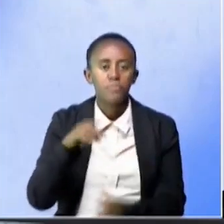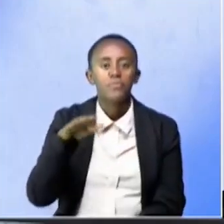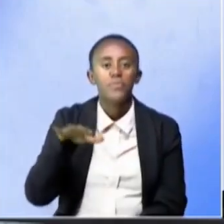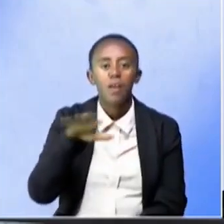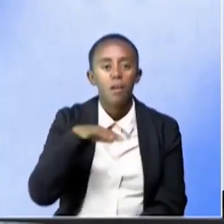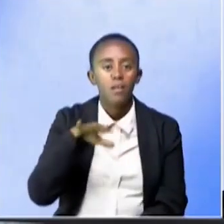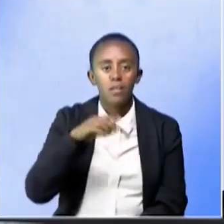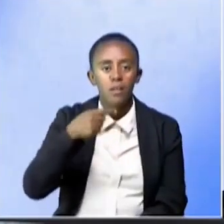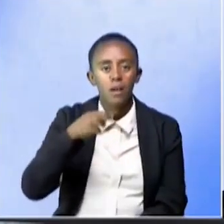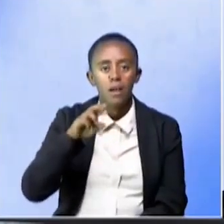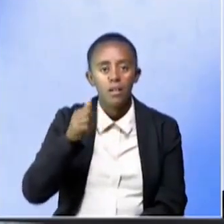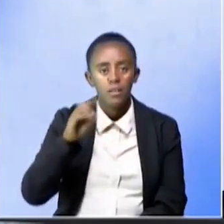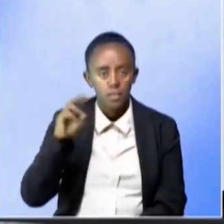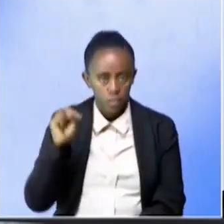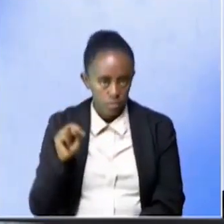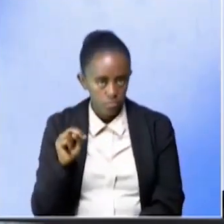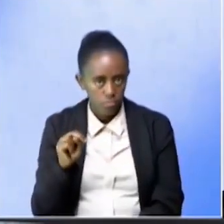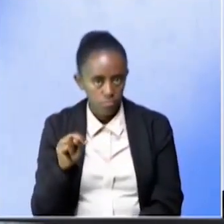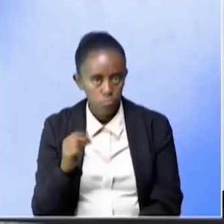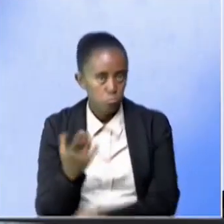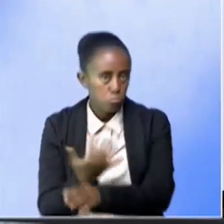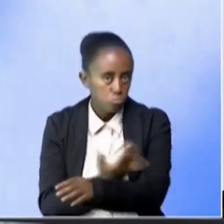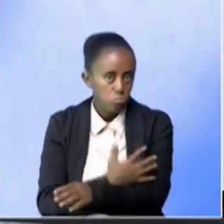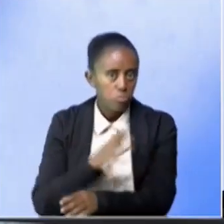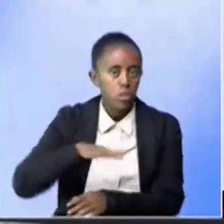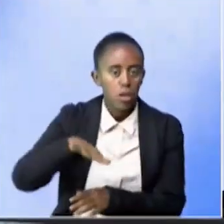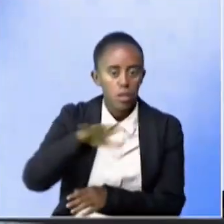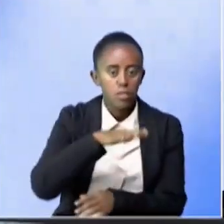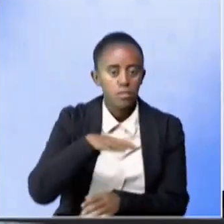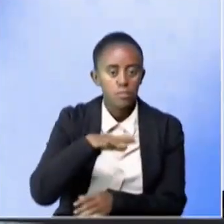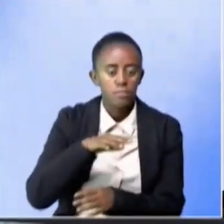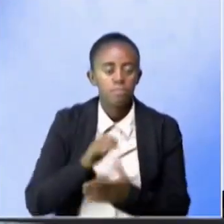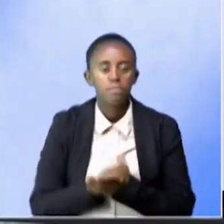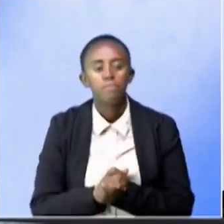You are welcome to use a very simple example, right?